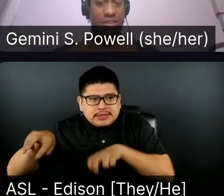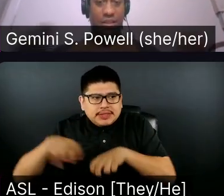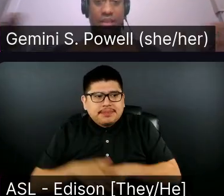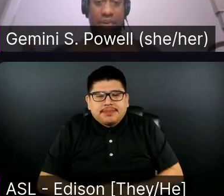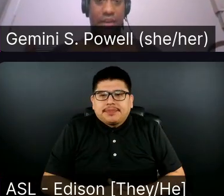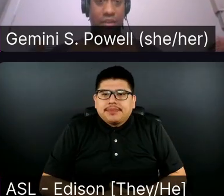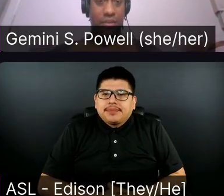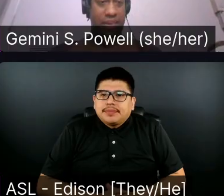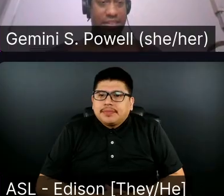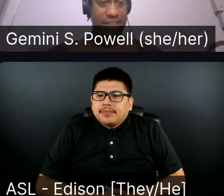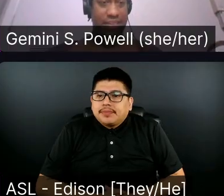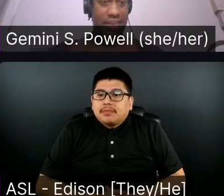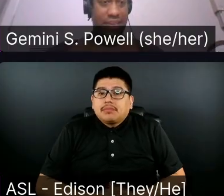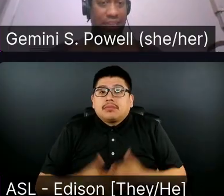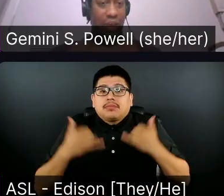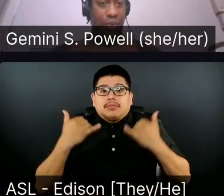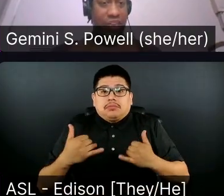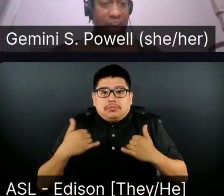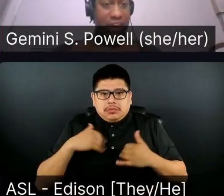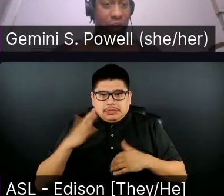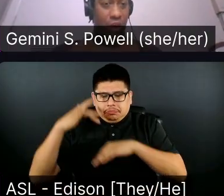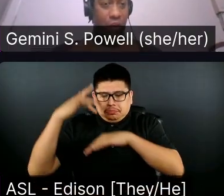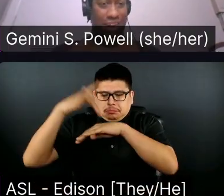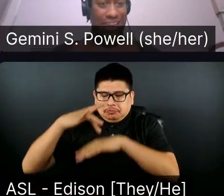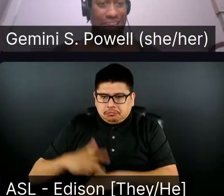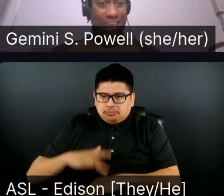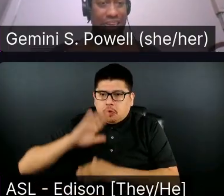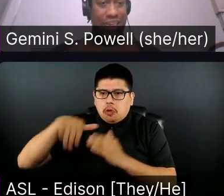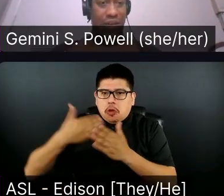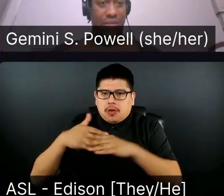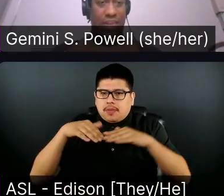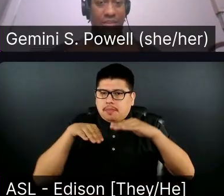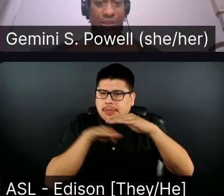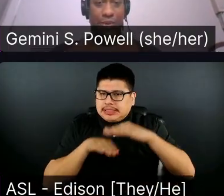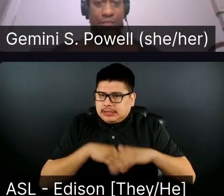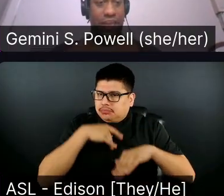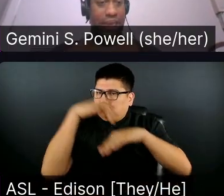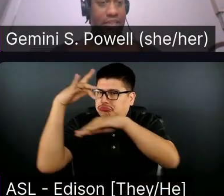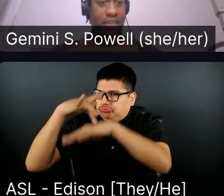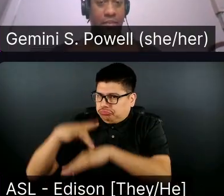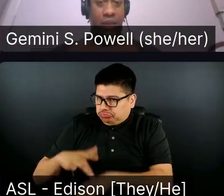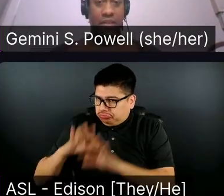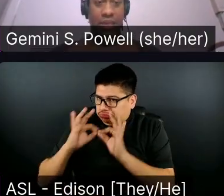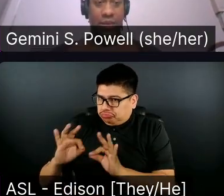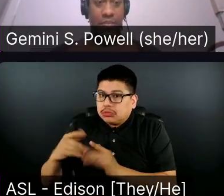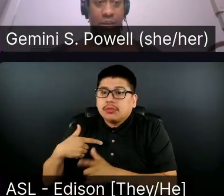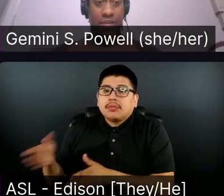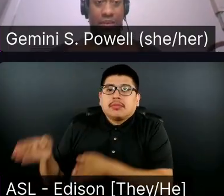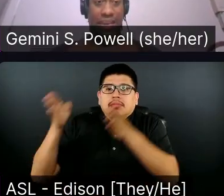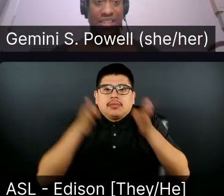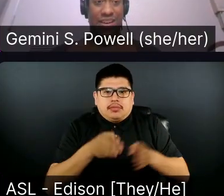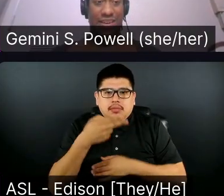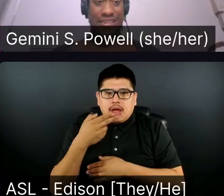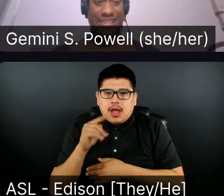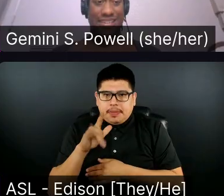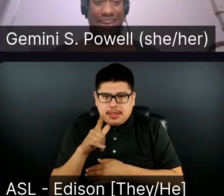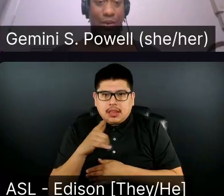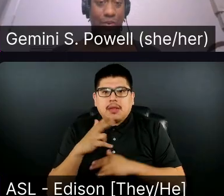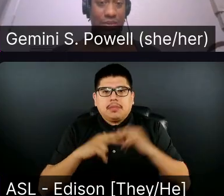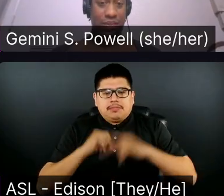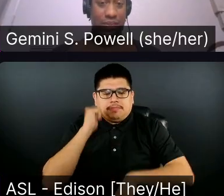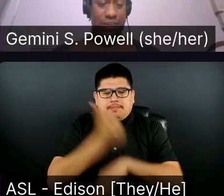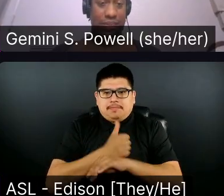Now, just to cover the basics that we've kind of already come down to, HTML is going to build the page